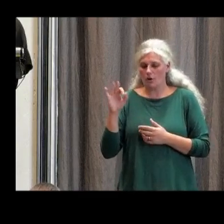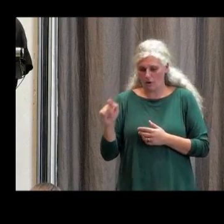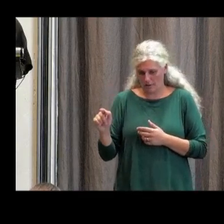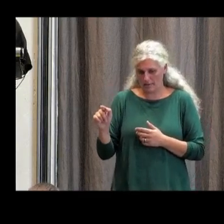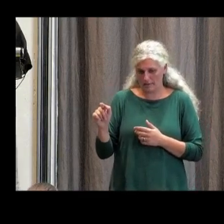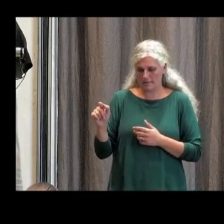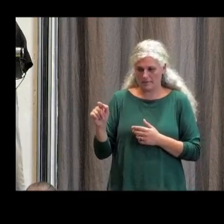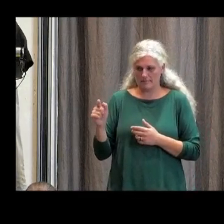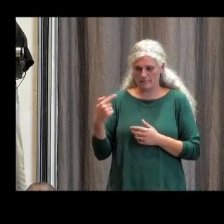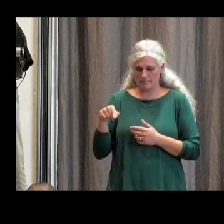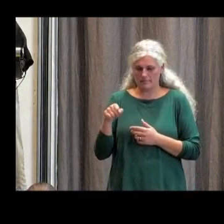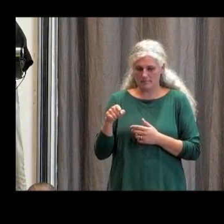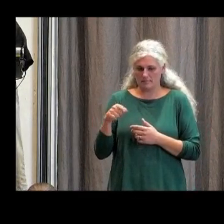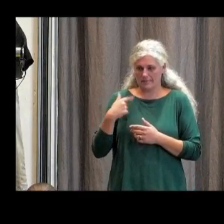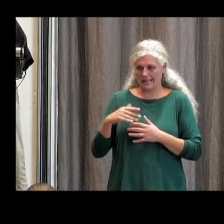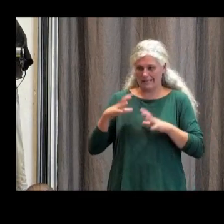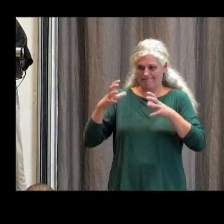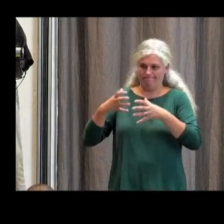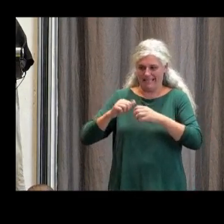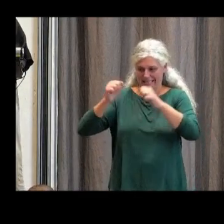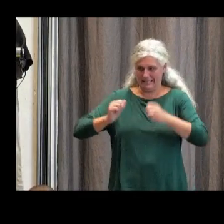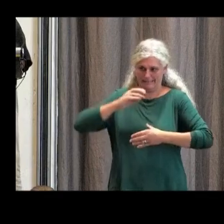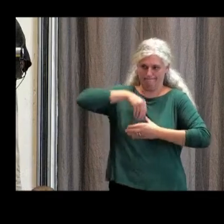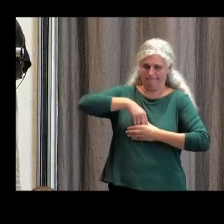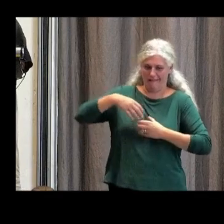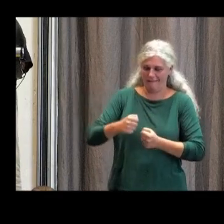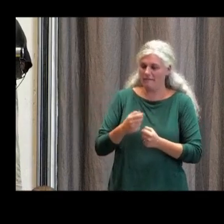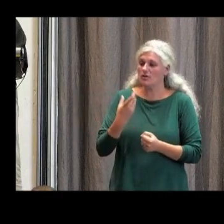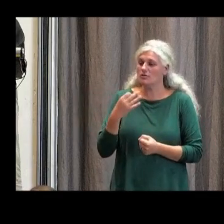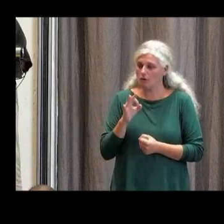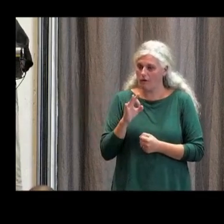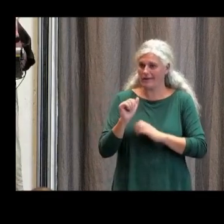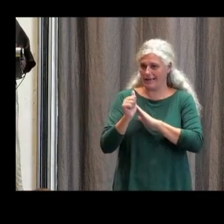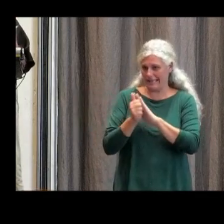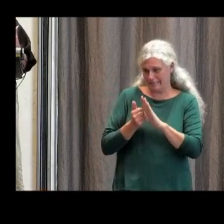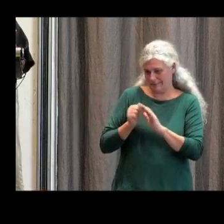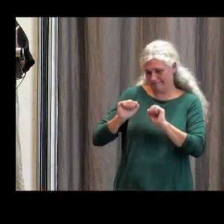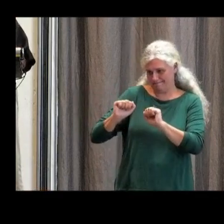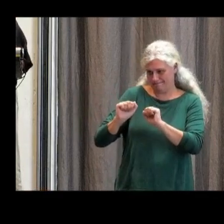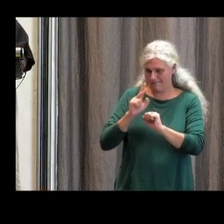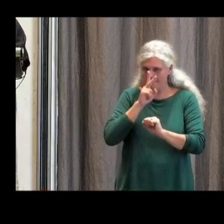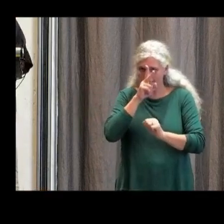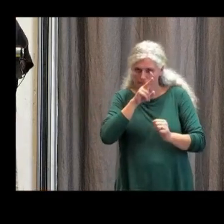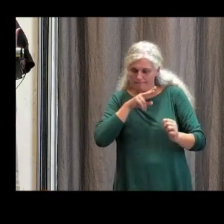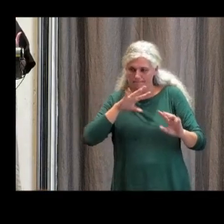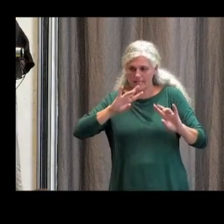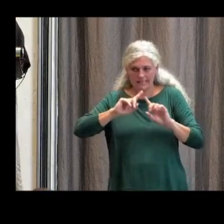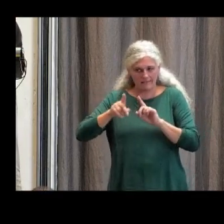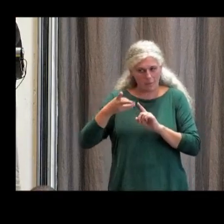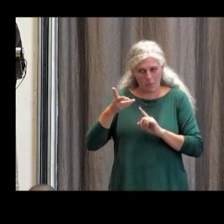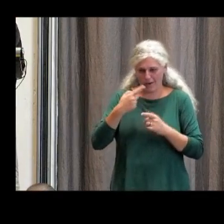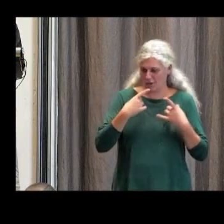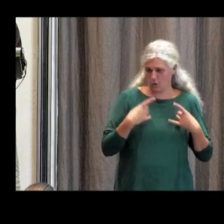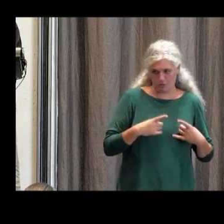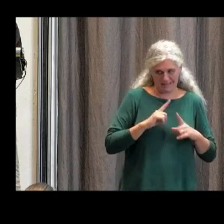A dog's or canine's olfactory system, with that, a dog experiences scent much differently to